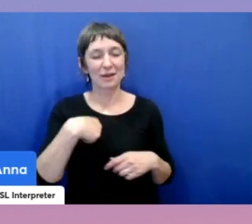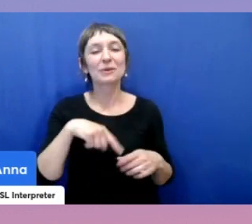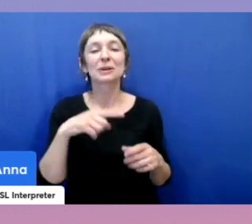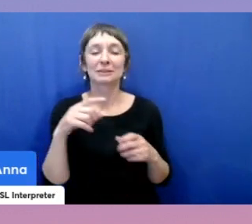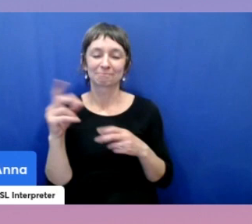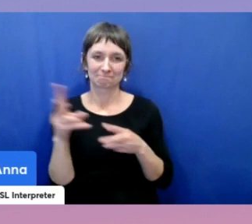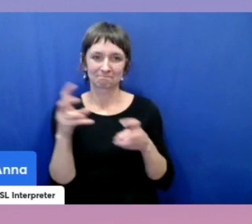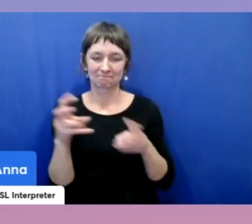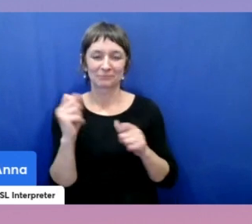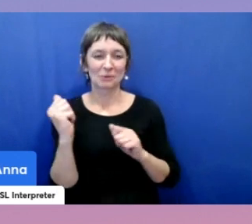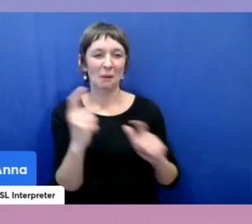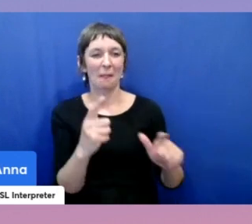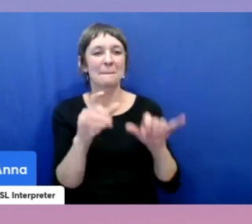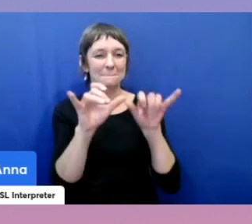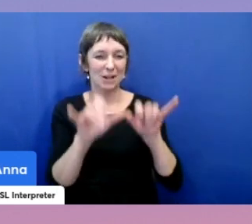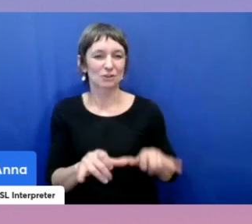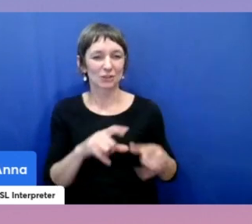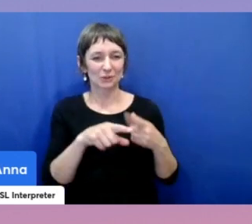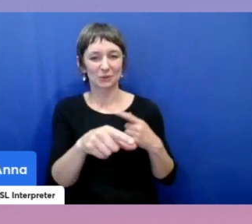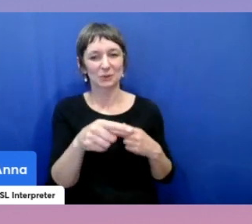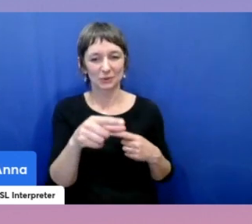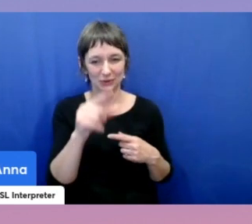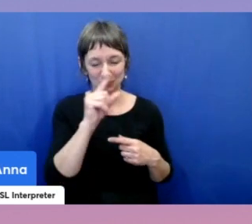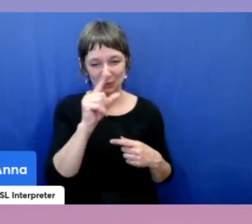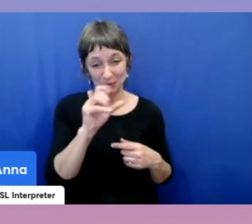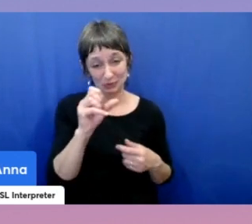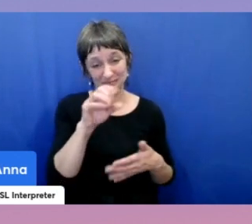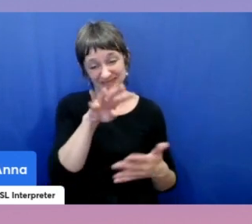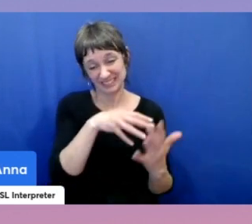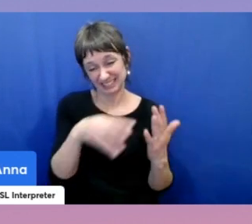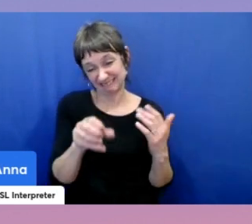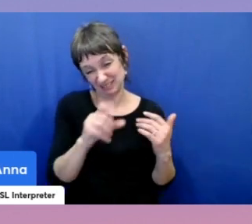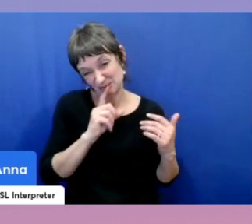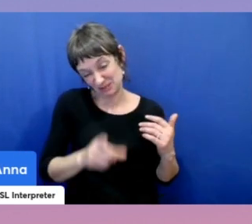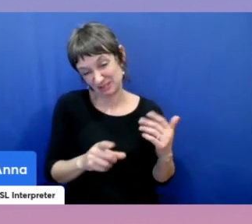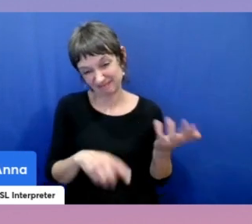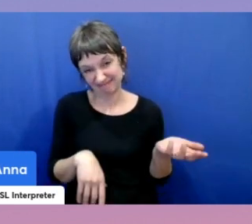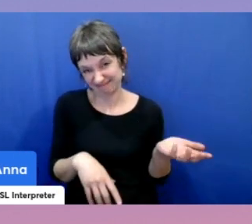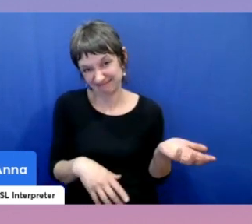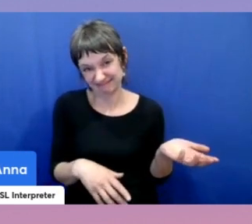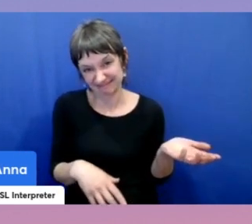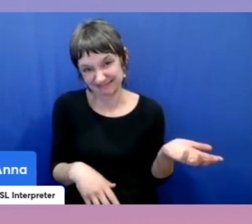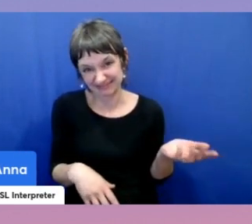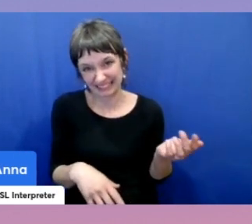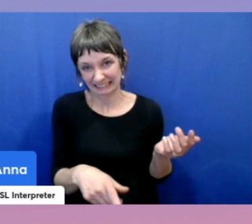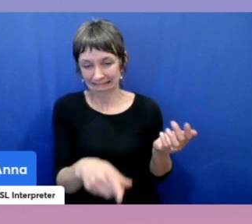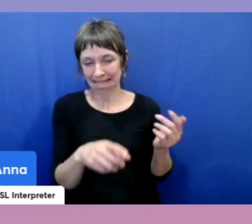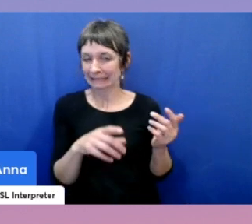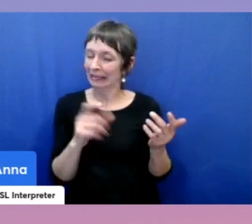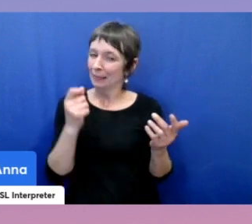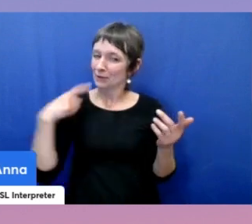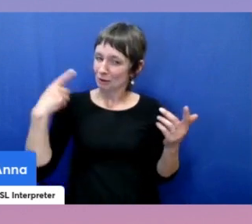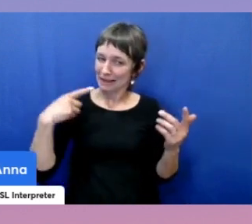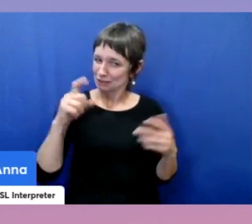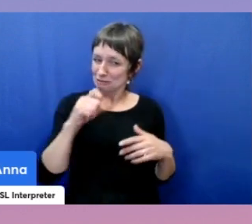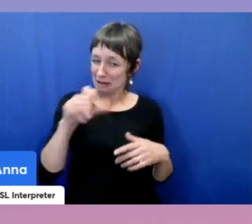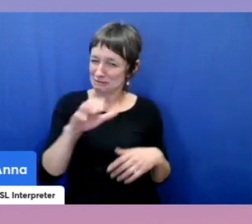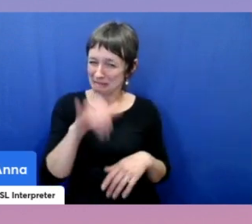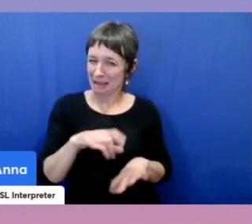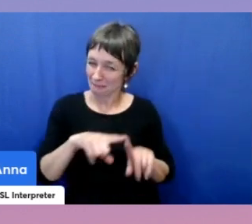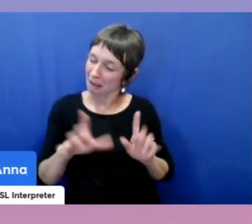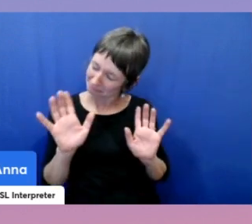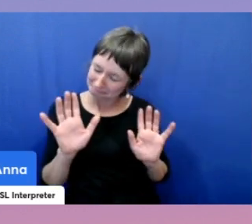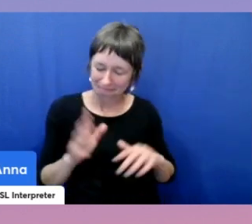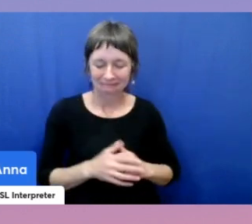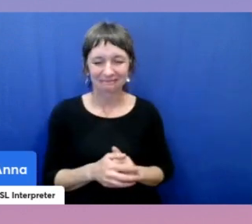Sheet, and it's true. It's pretty chaotic. You shouldn't do this. All right.